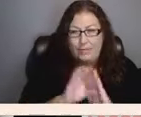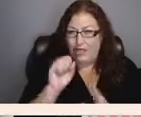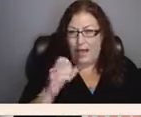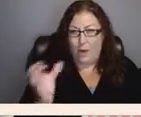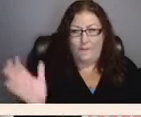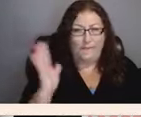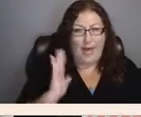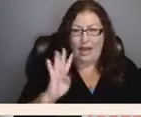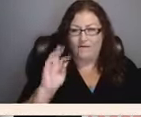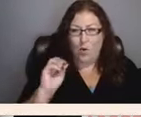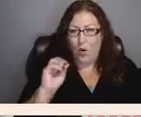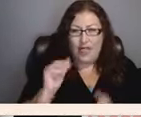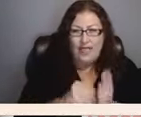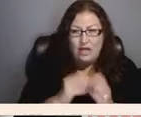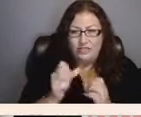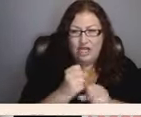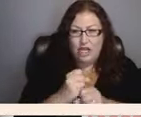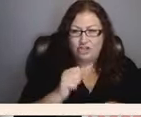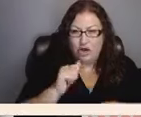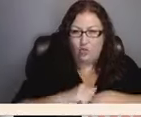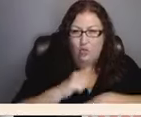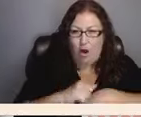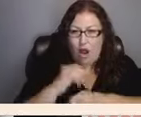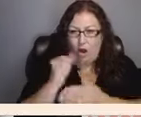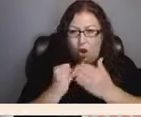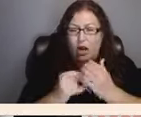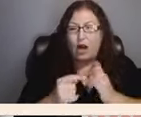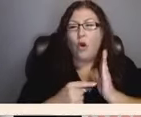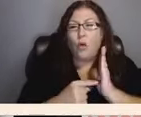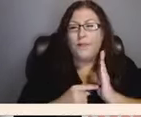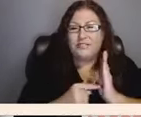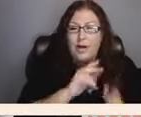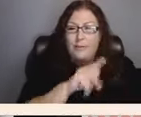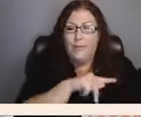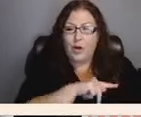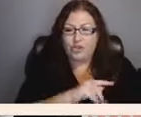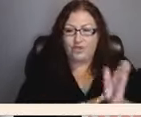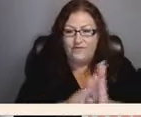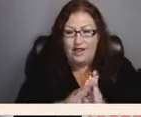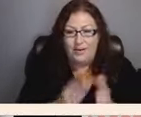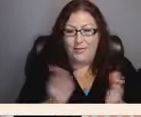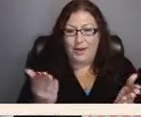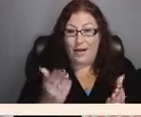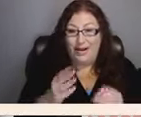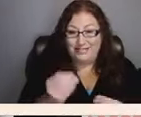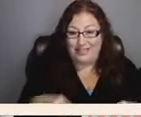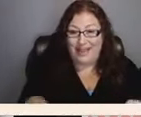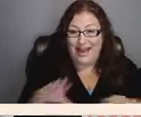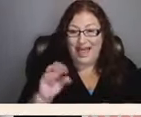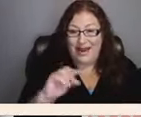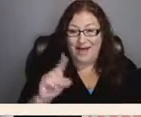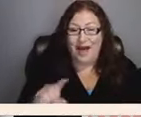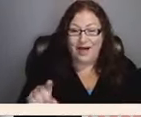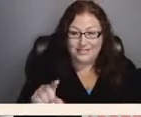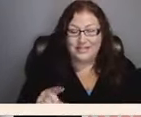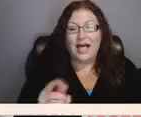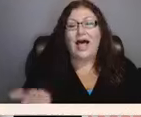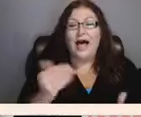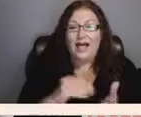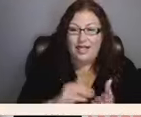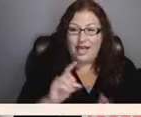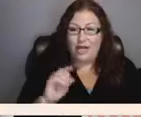art representing personal development. And here it is in the land of Oz. Dorothy again